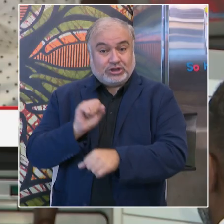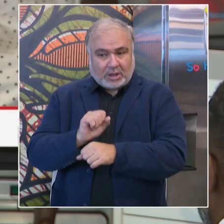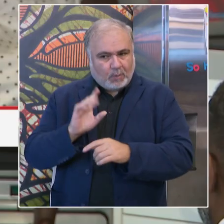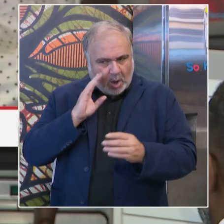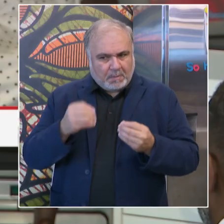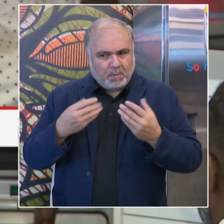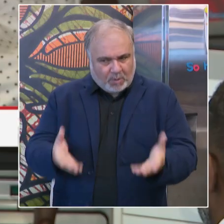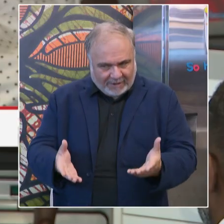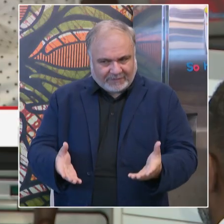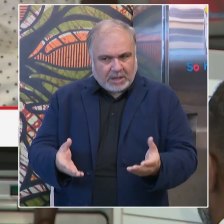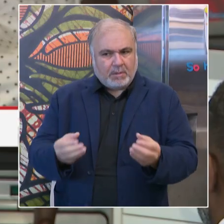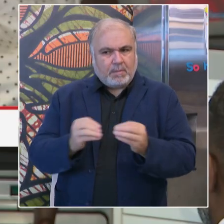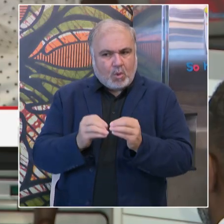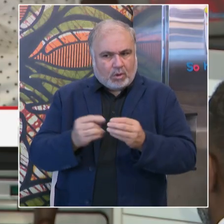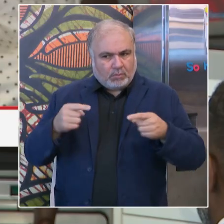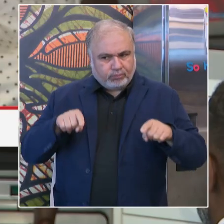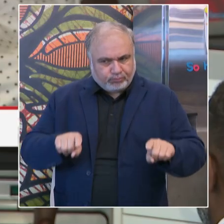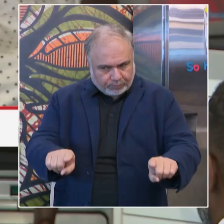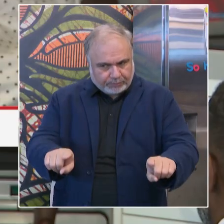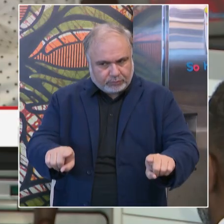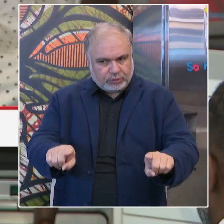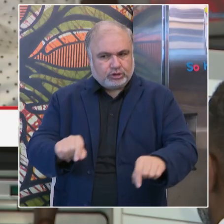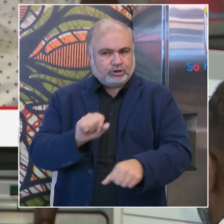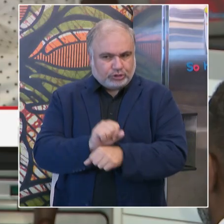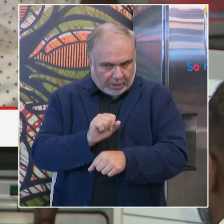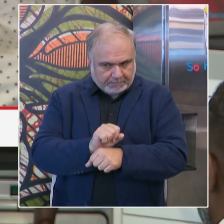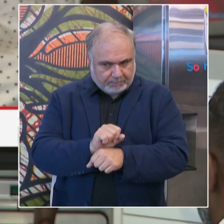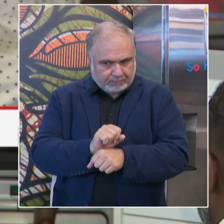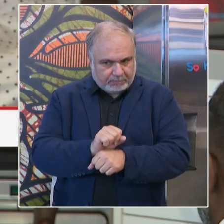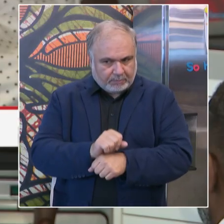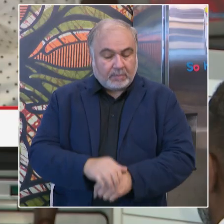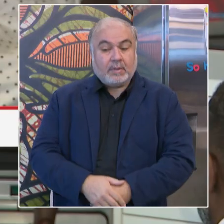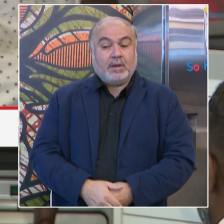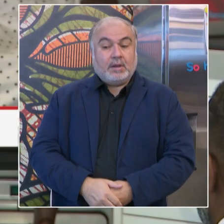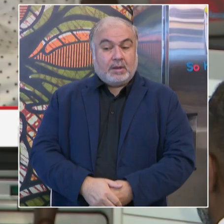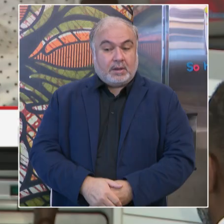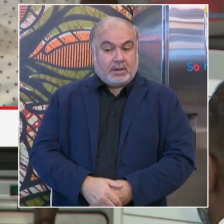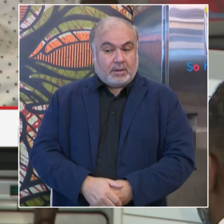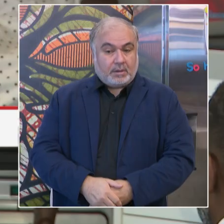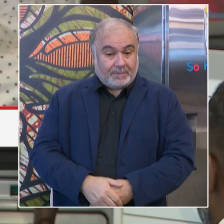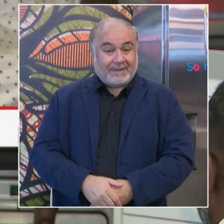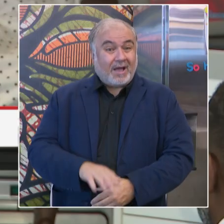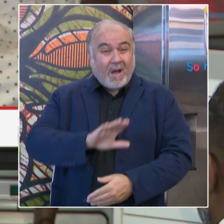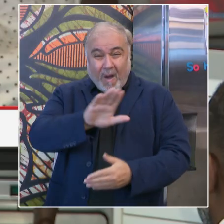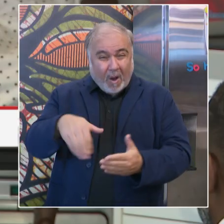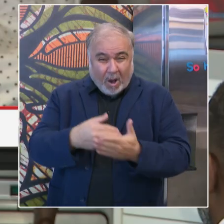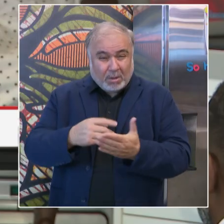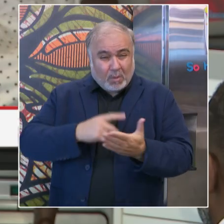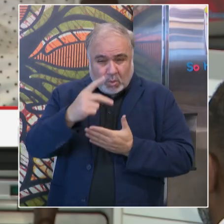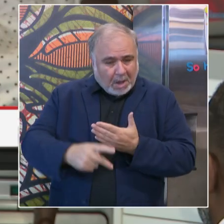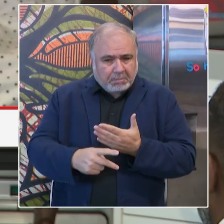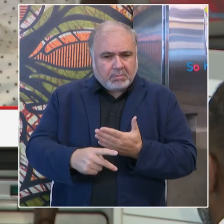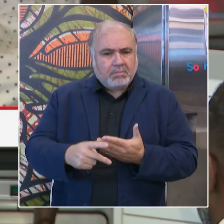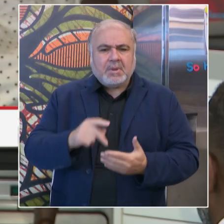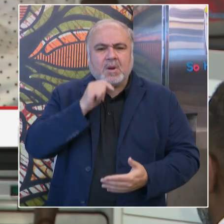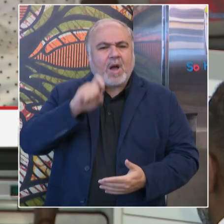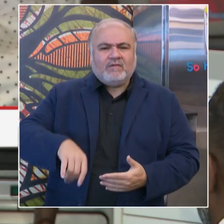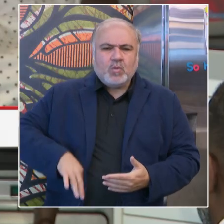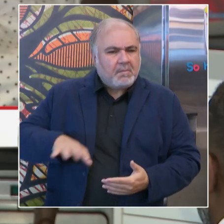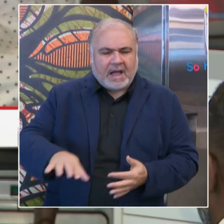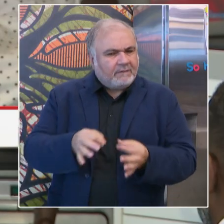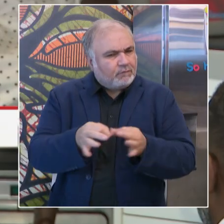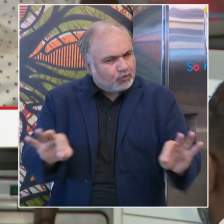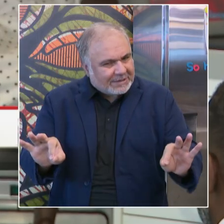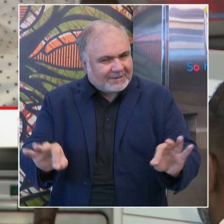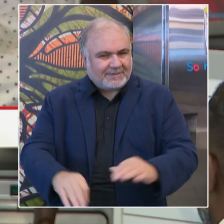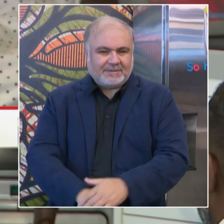at no cost to students. As someone who grew up here in DC and walked the halls